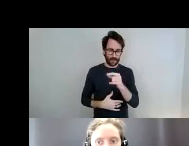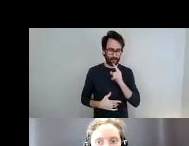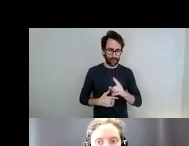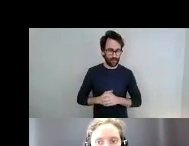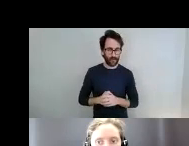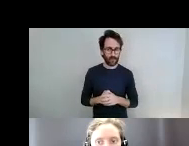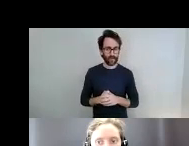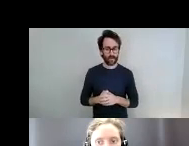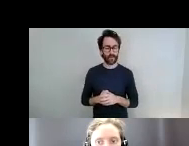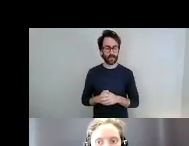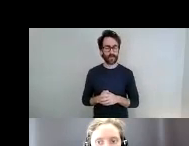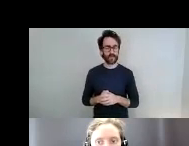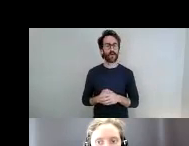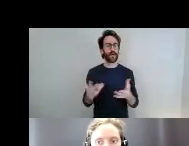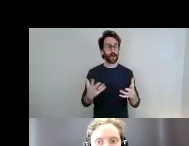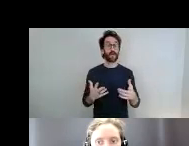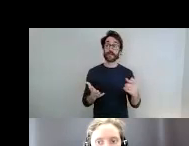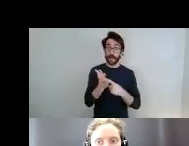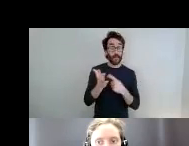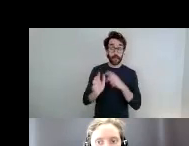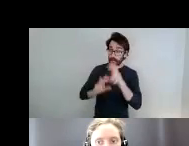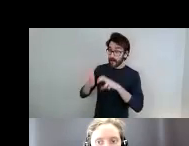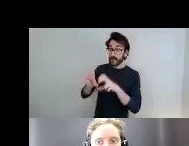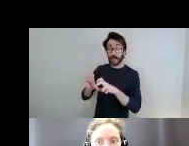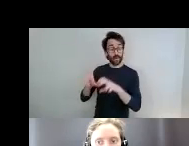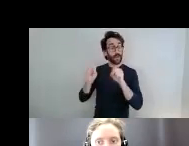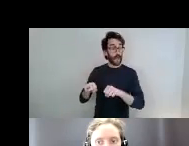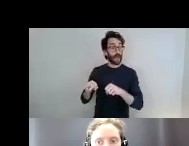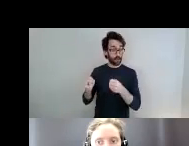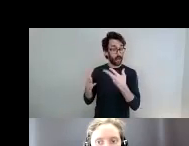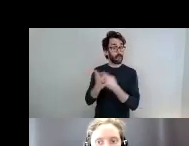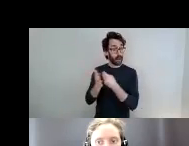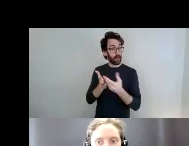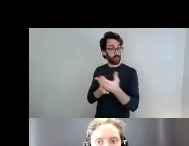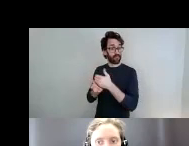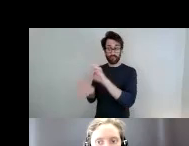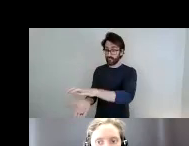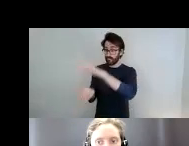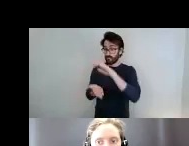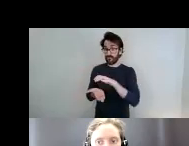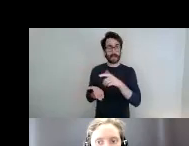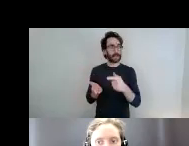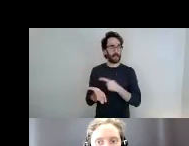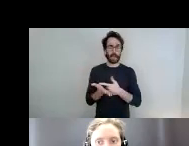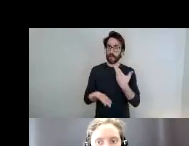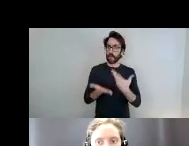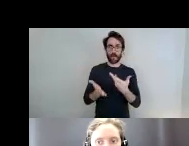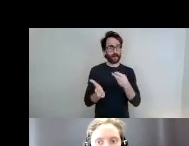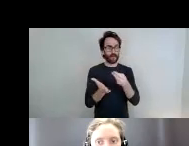possibility of higher returns, but you could also lose everything. And always, always do a background